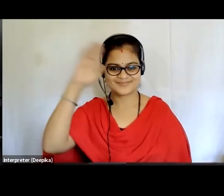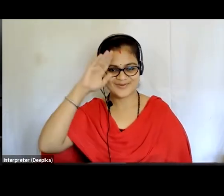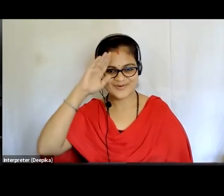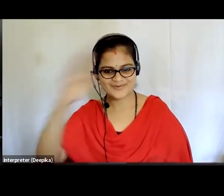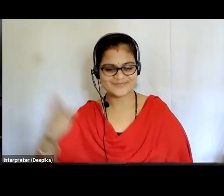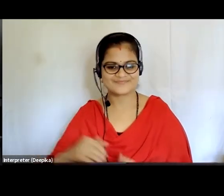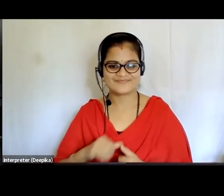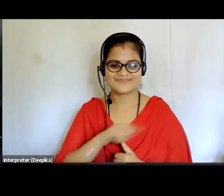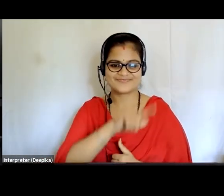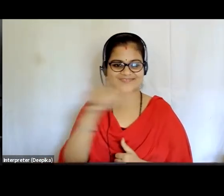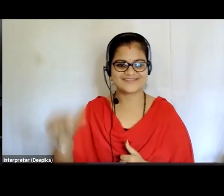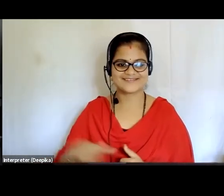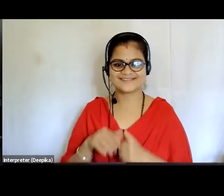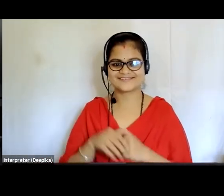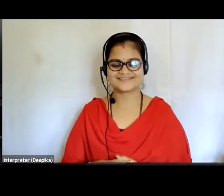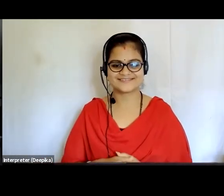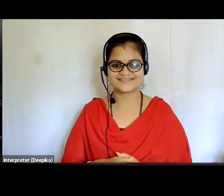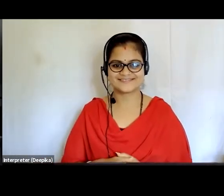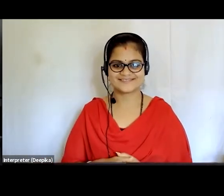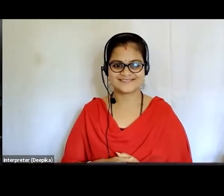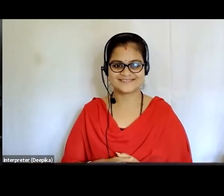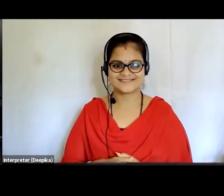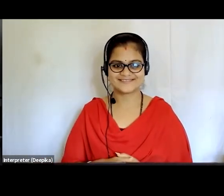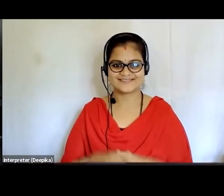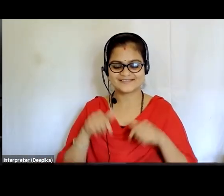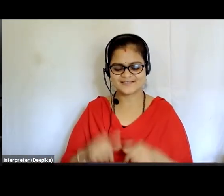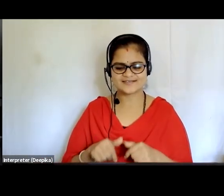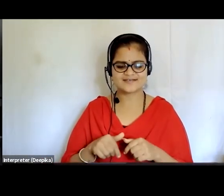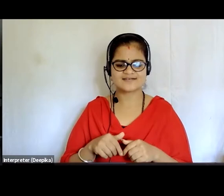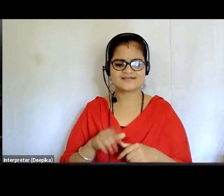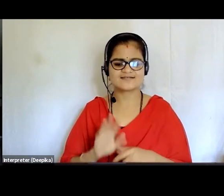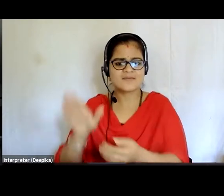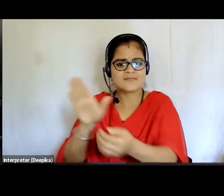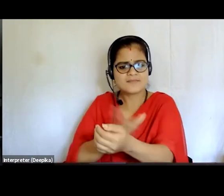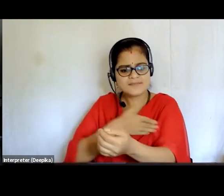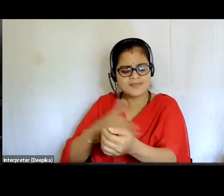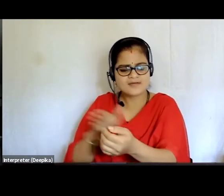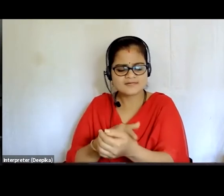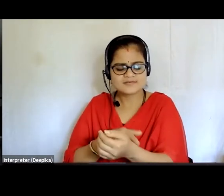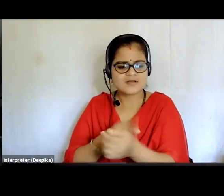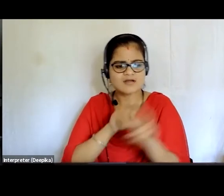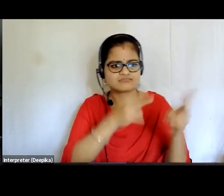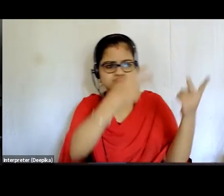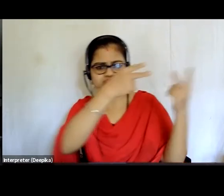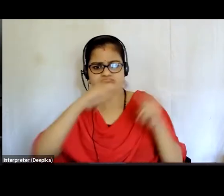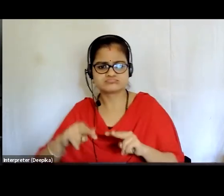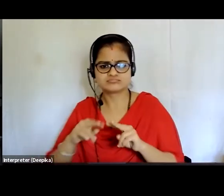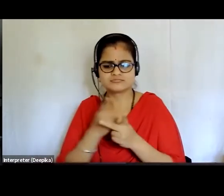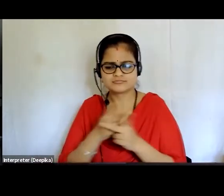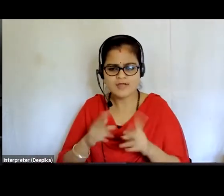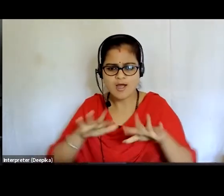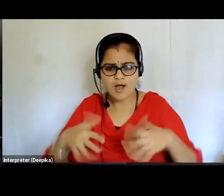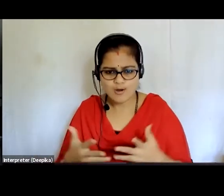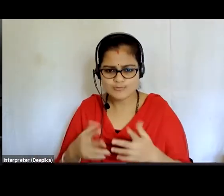everyone. We are delighted to welcome you to Seeing Differently, Musical Interpretations of Artworks.